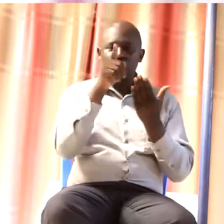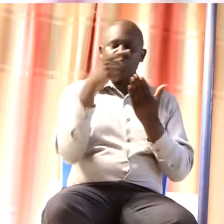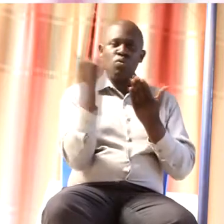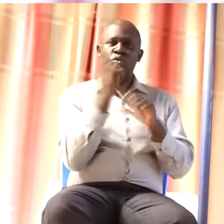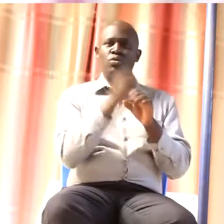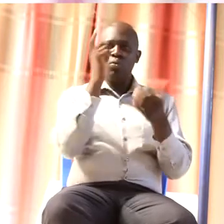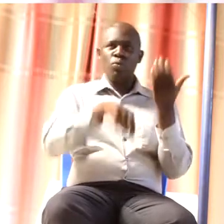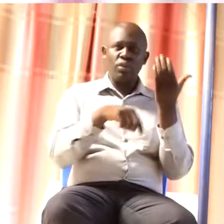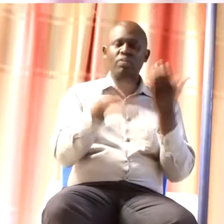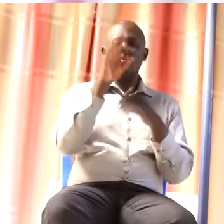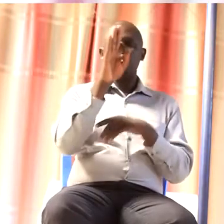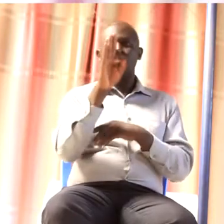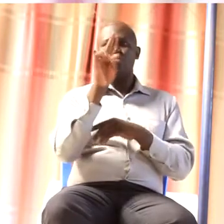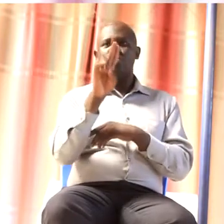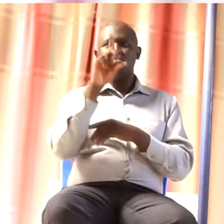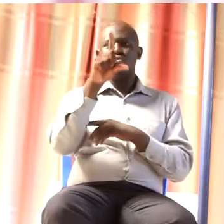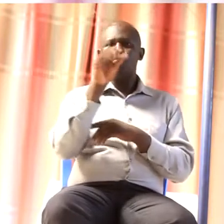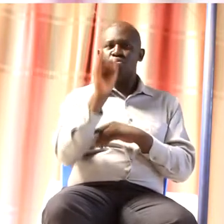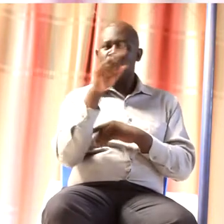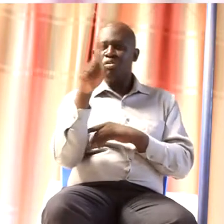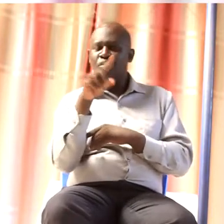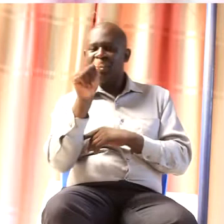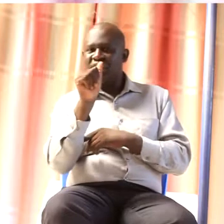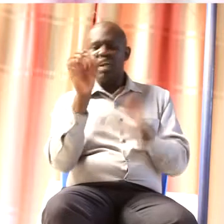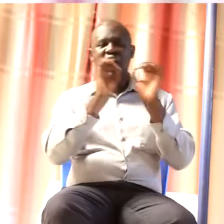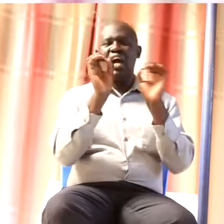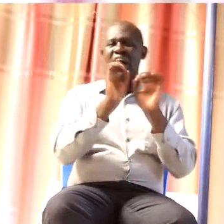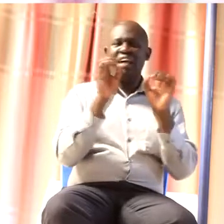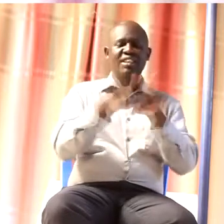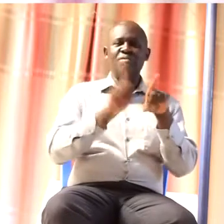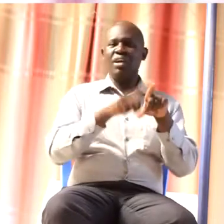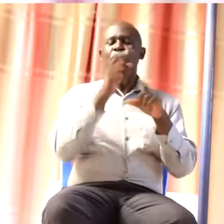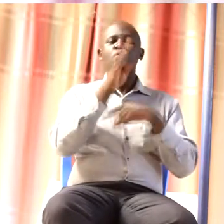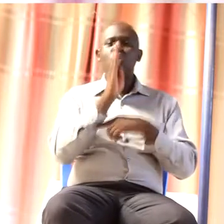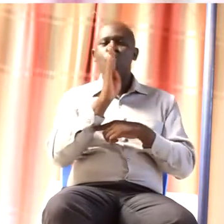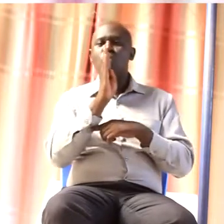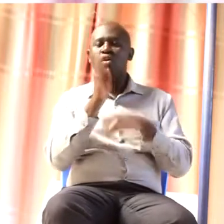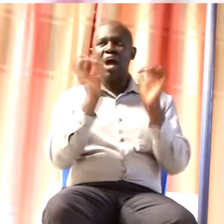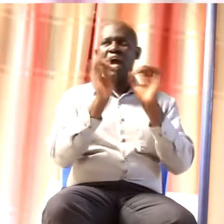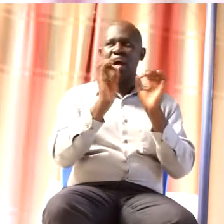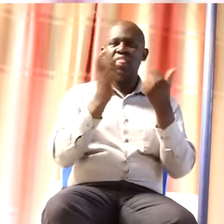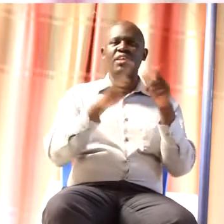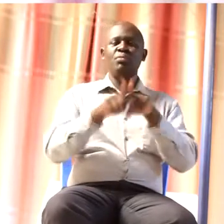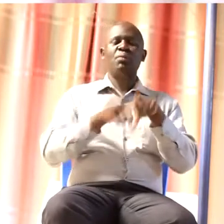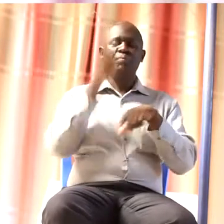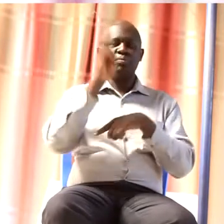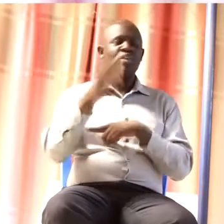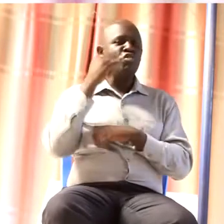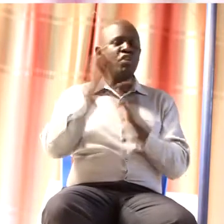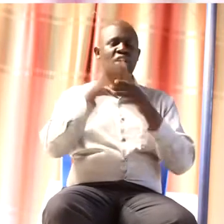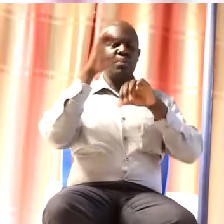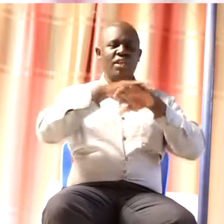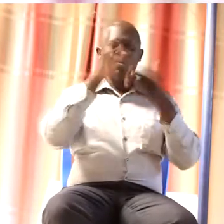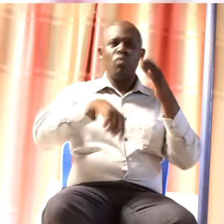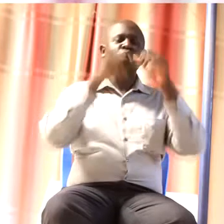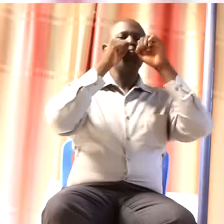do Fuliza or Kowa Jahazi, you name it. It's going to be a phone that will receive blessings. It's going to